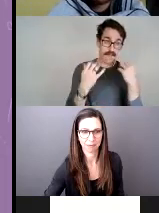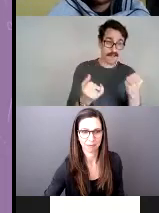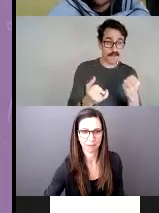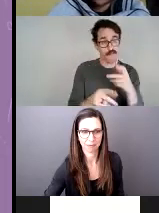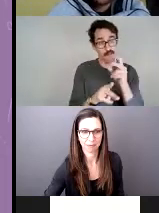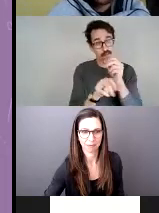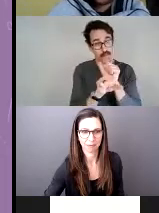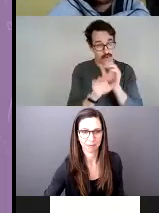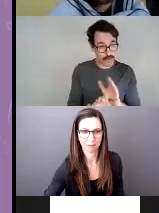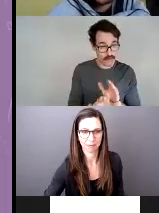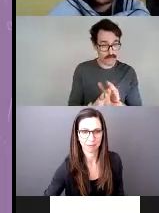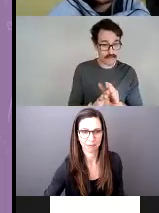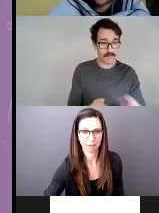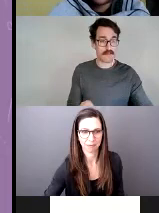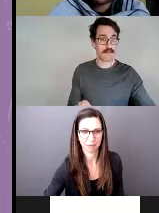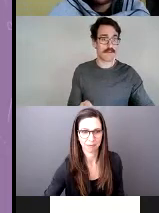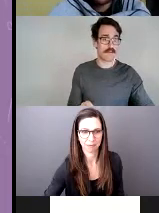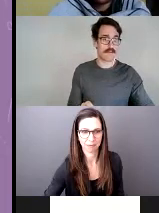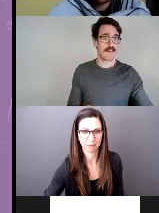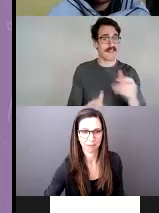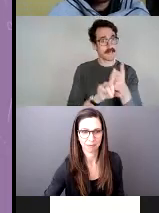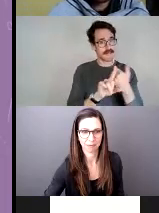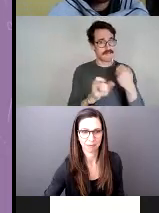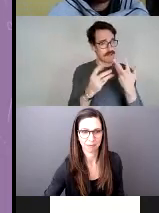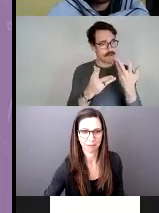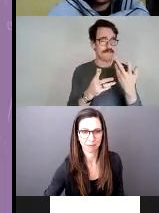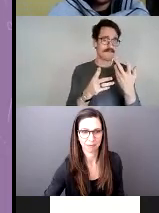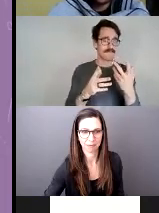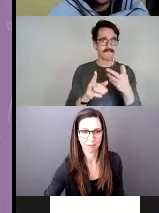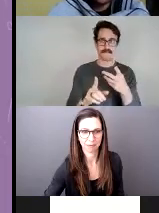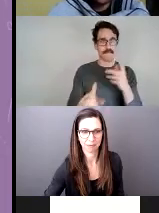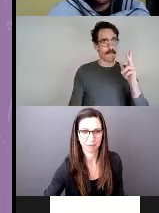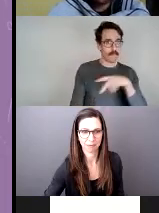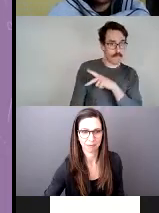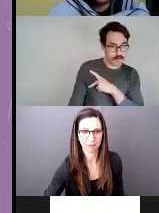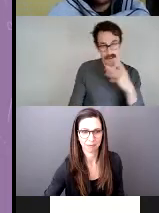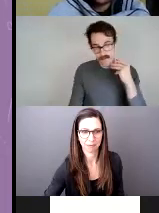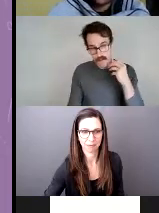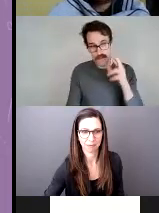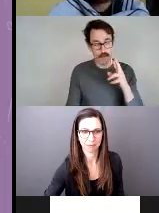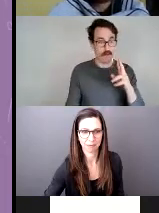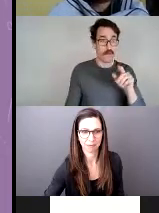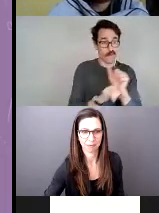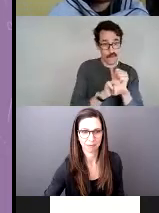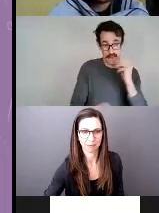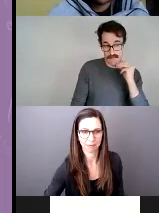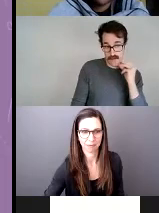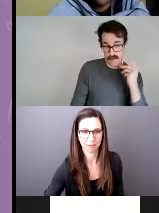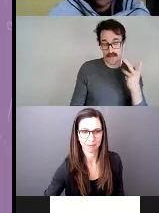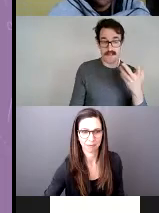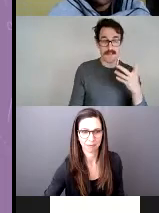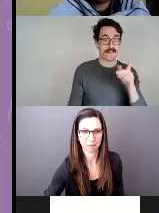extensive training, work experience, and live experience in violence against women, elder abuse, and the social service